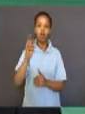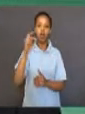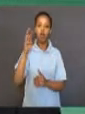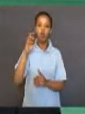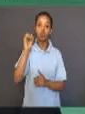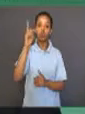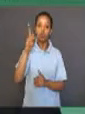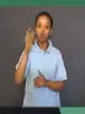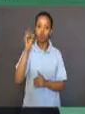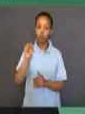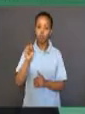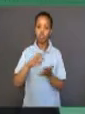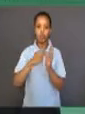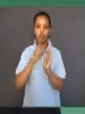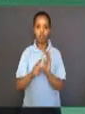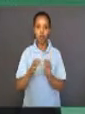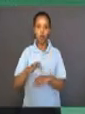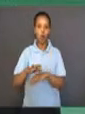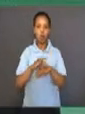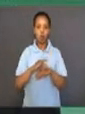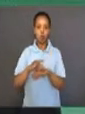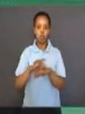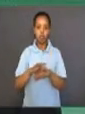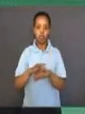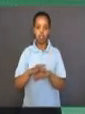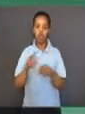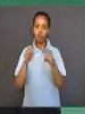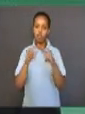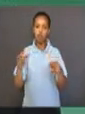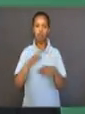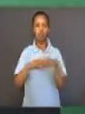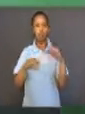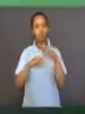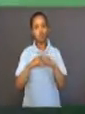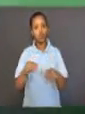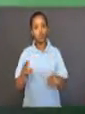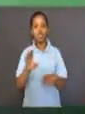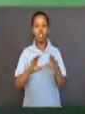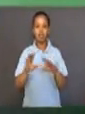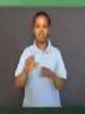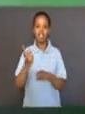become hospitable to other forms of life.